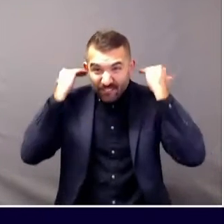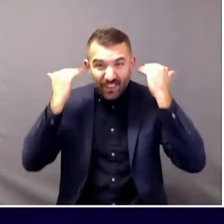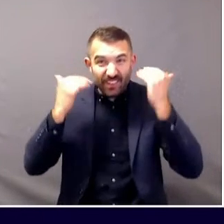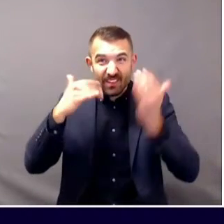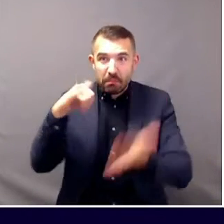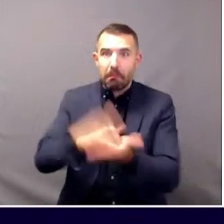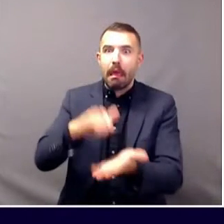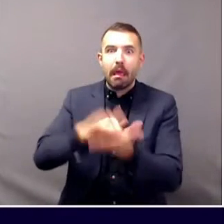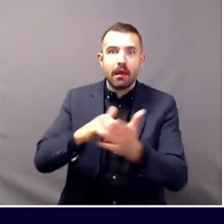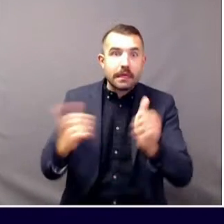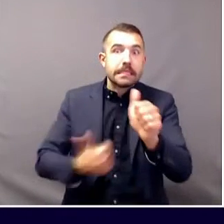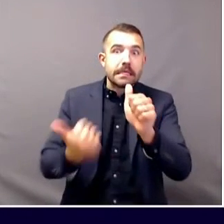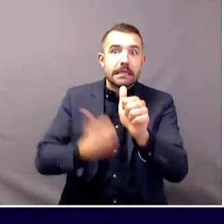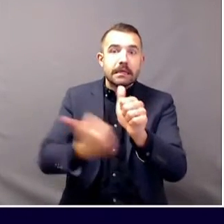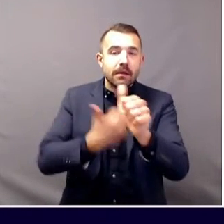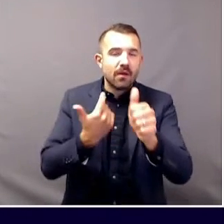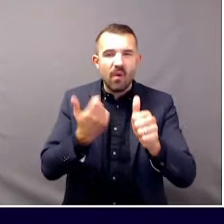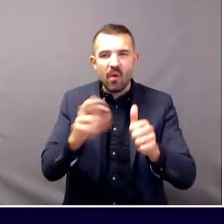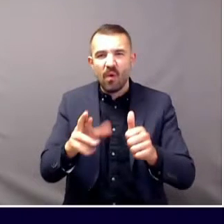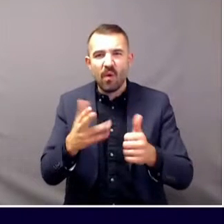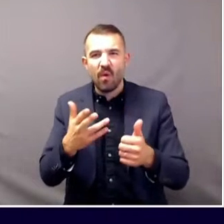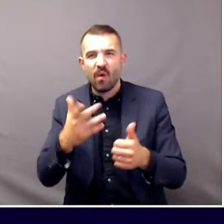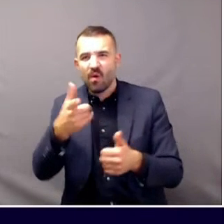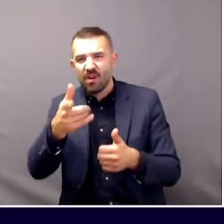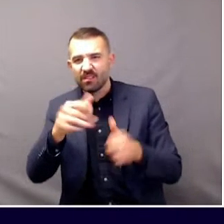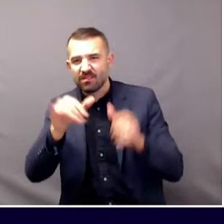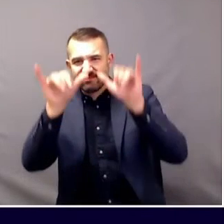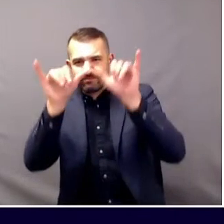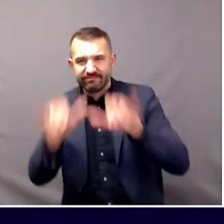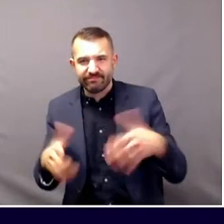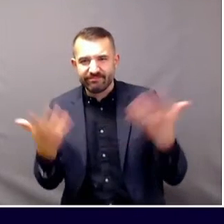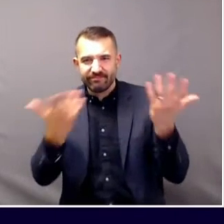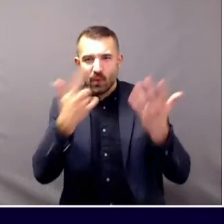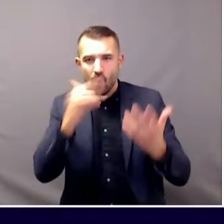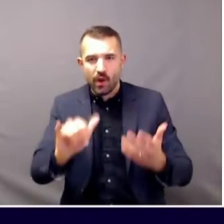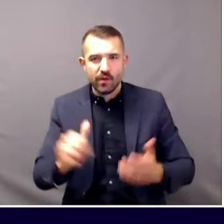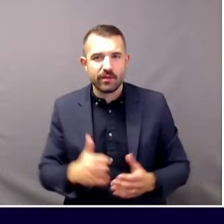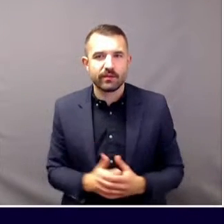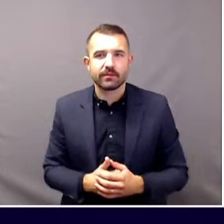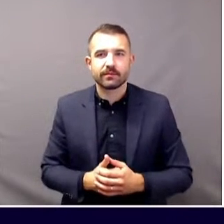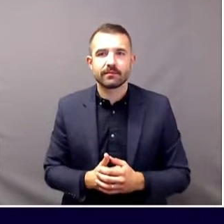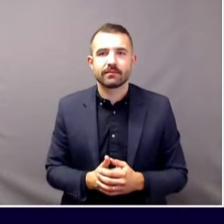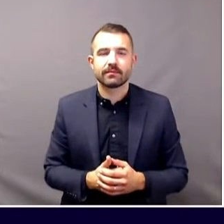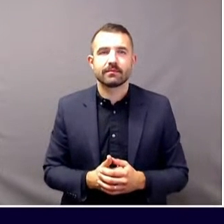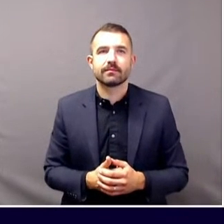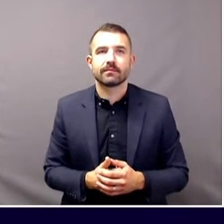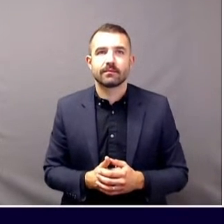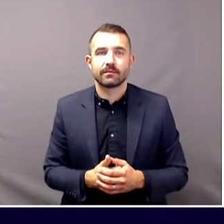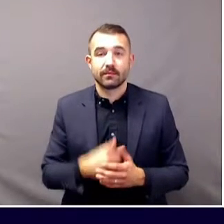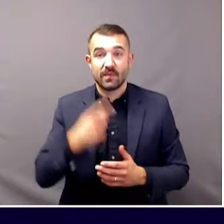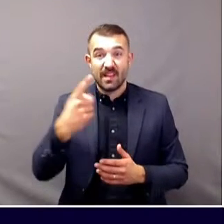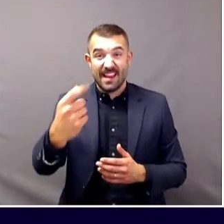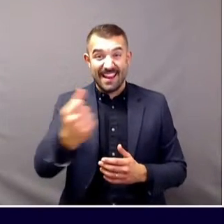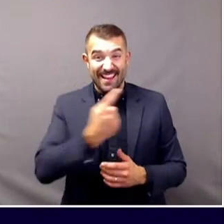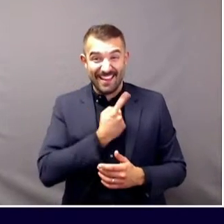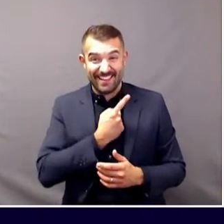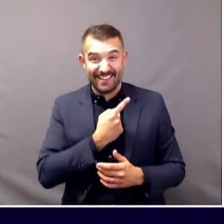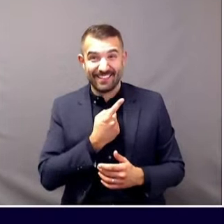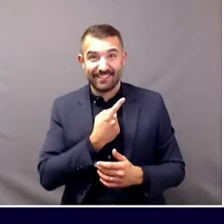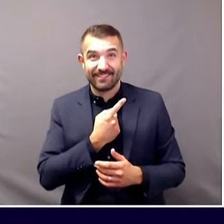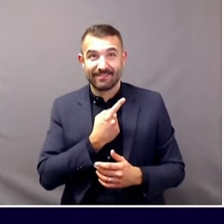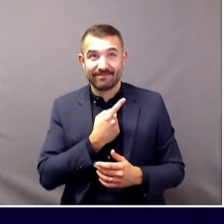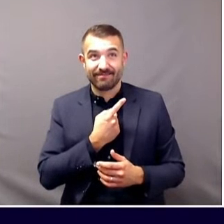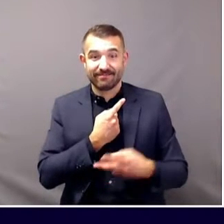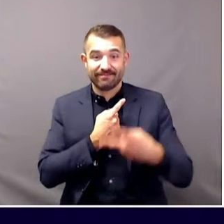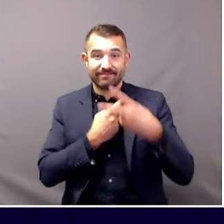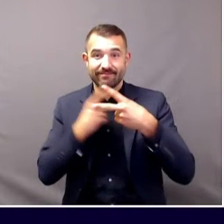other factors? So Eric, there are two components to your question. The first is there a ceiling? Right? Is